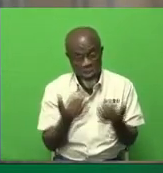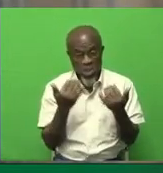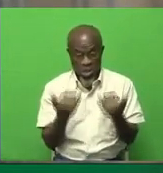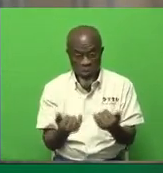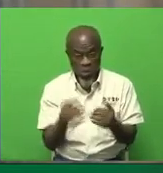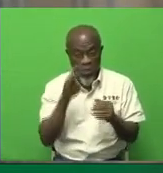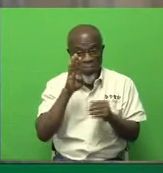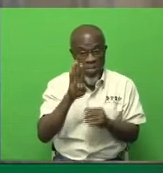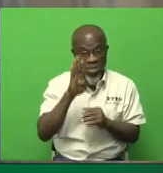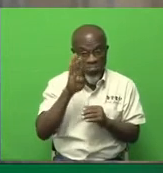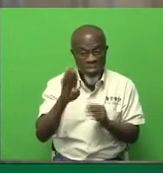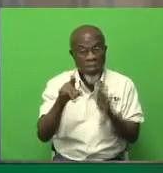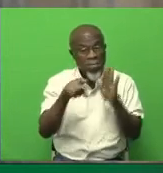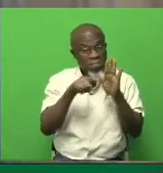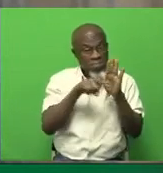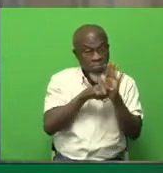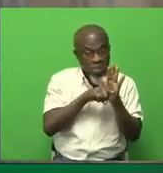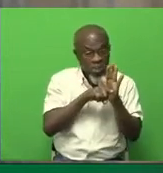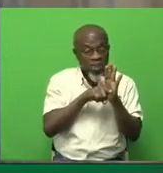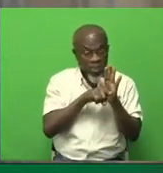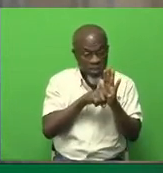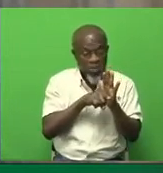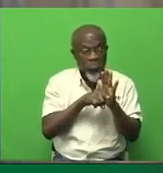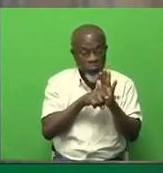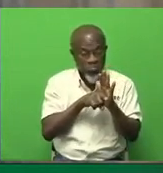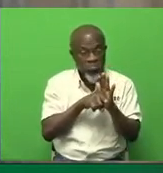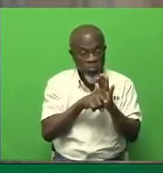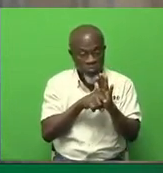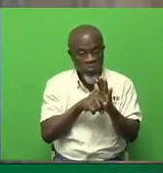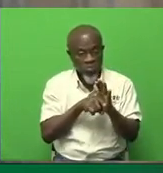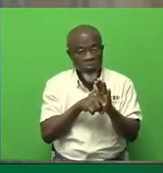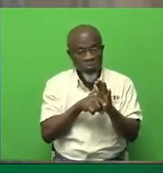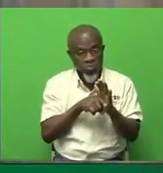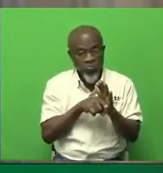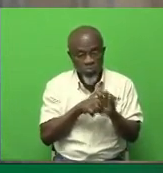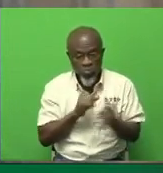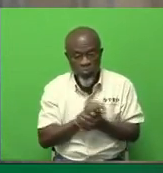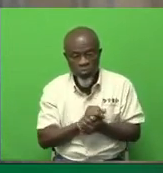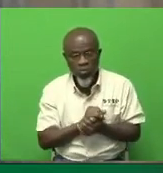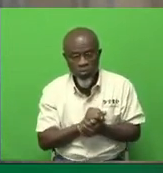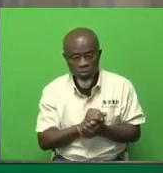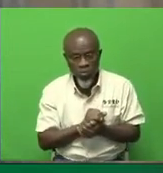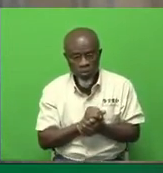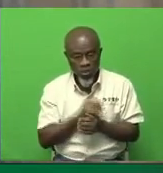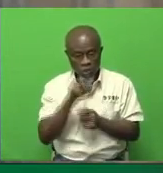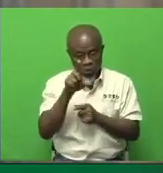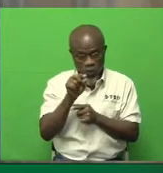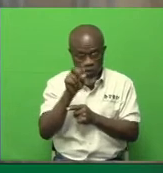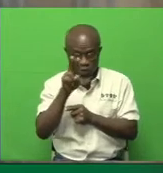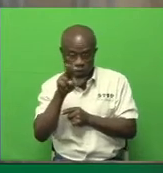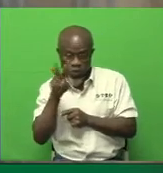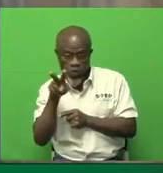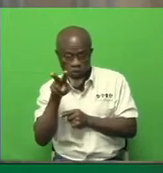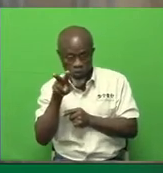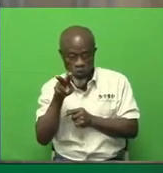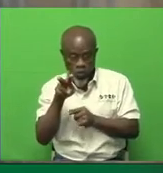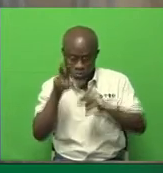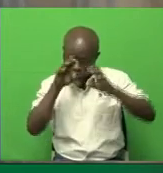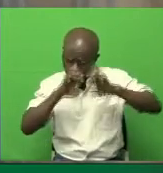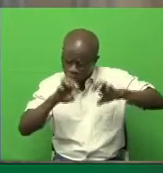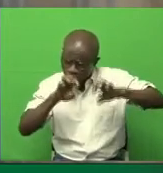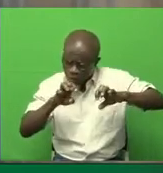minus rating which it maintains in the July 2022 assessment of Trinidad and Tobago and